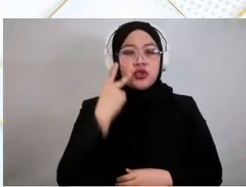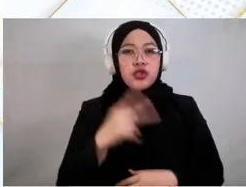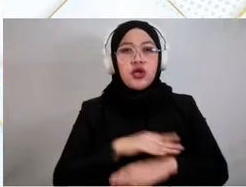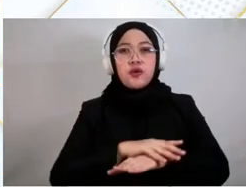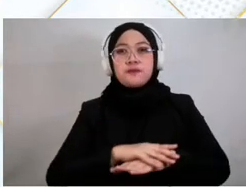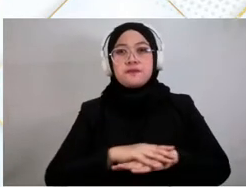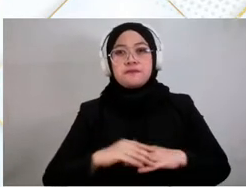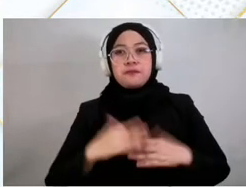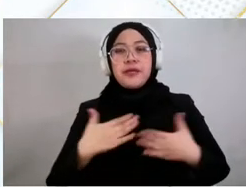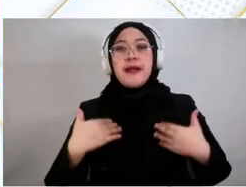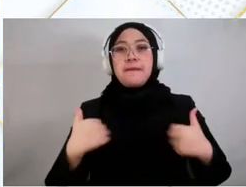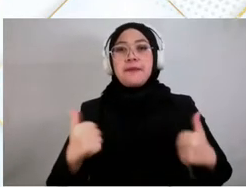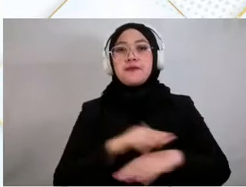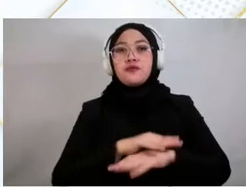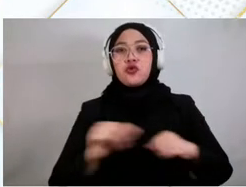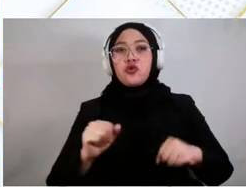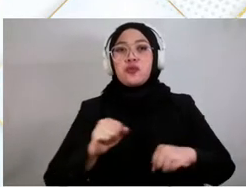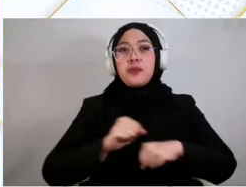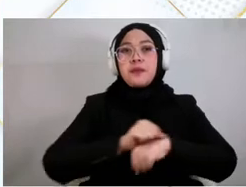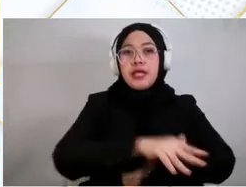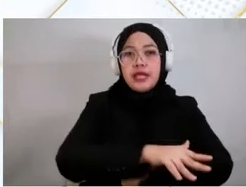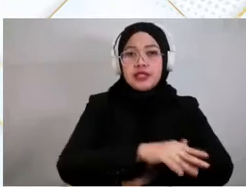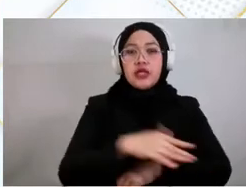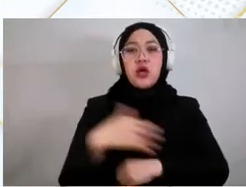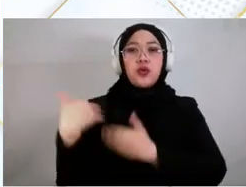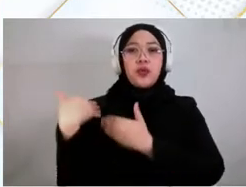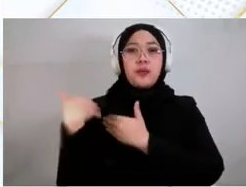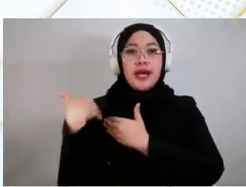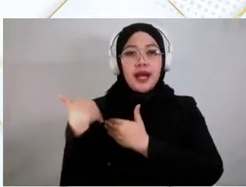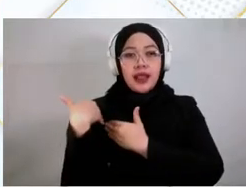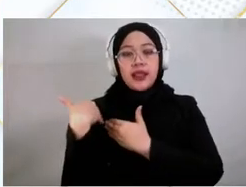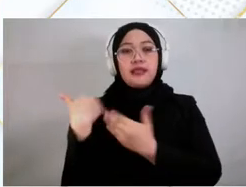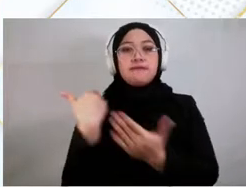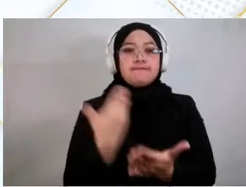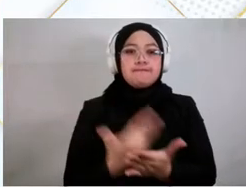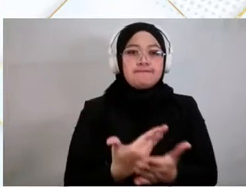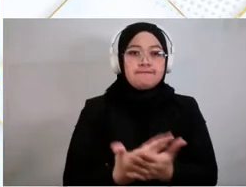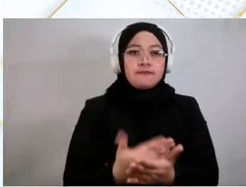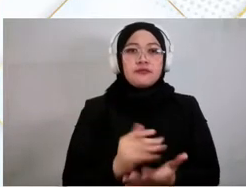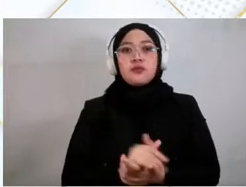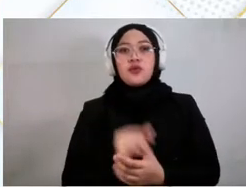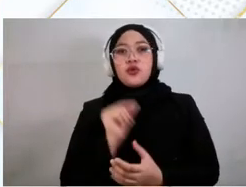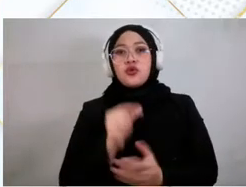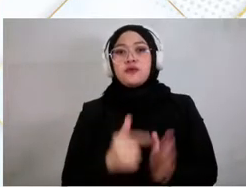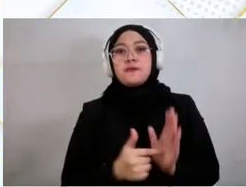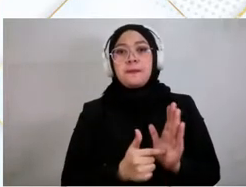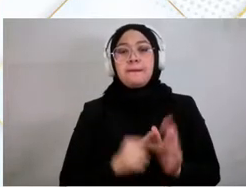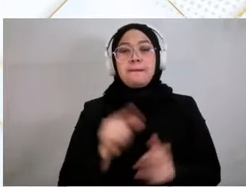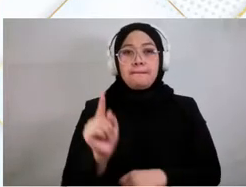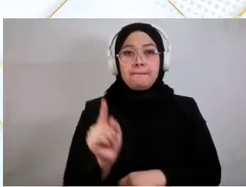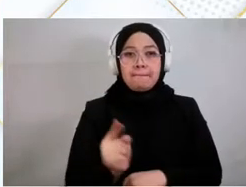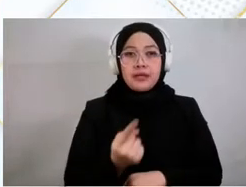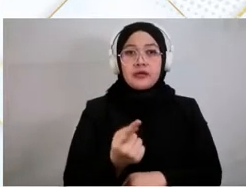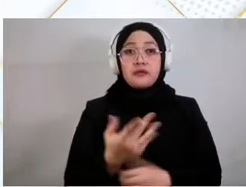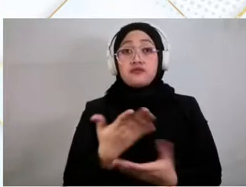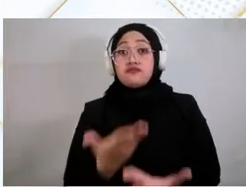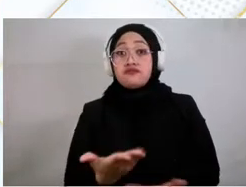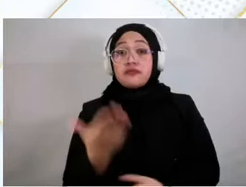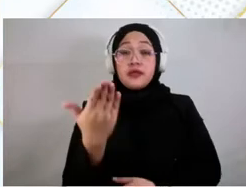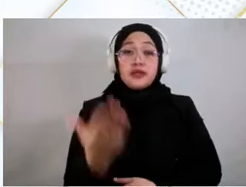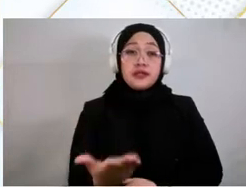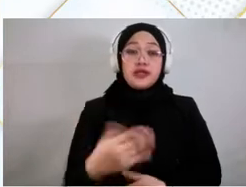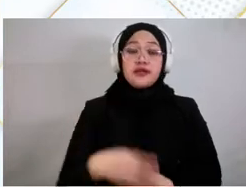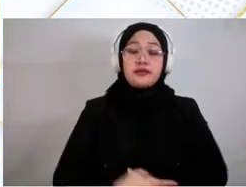also the implementation of mandates, and you've heard what we've heard from the first session. So what is your take on that,